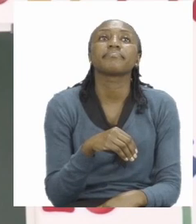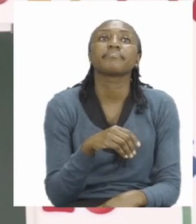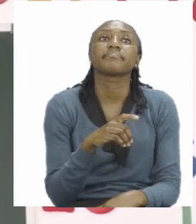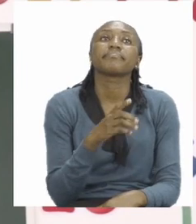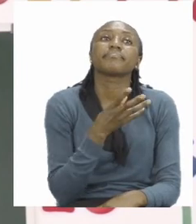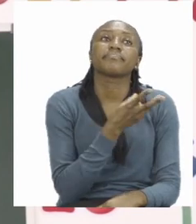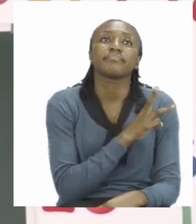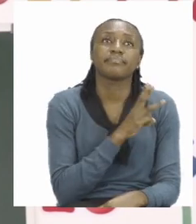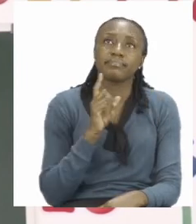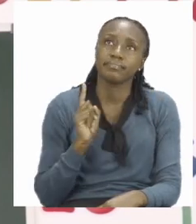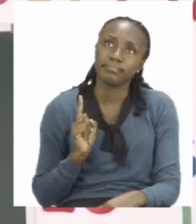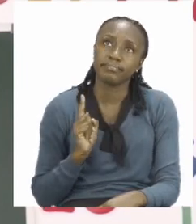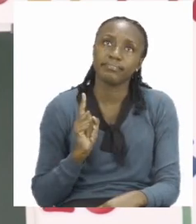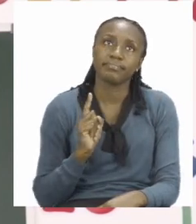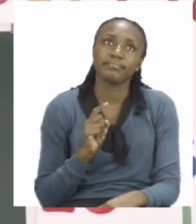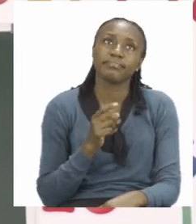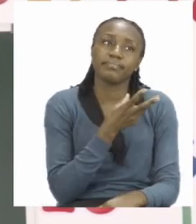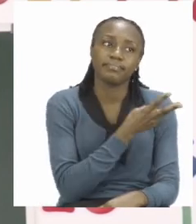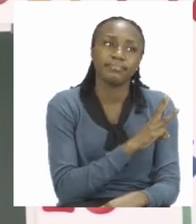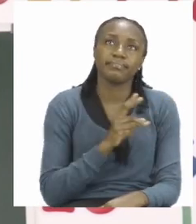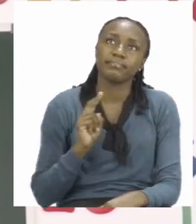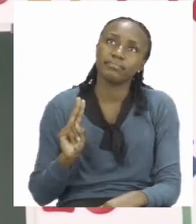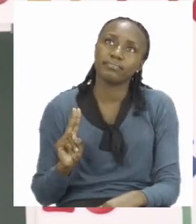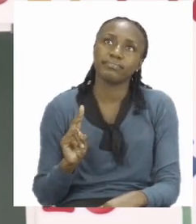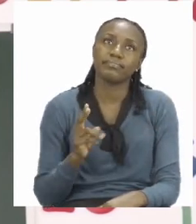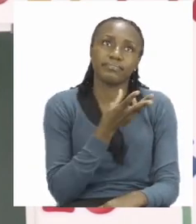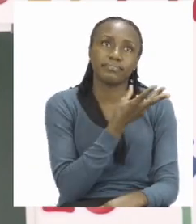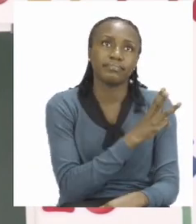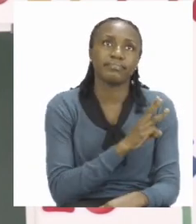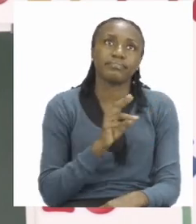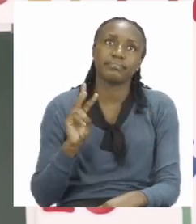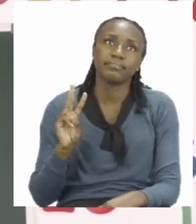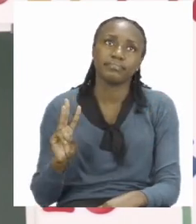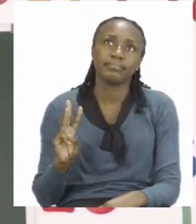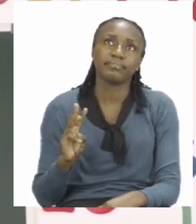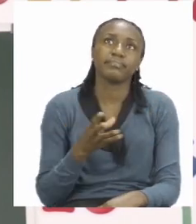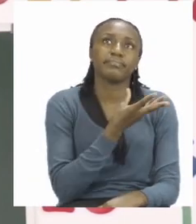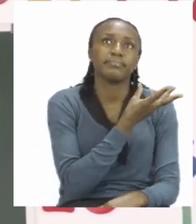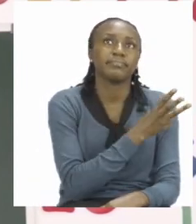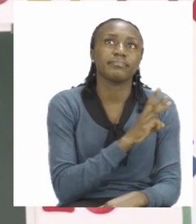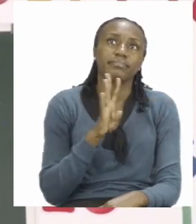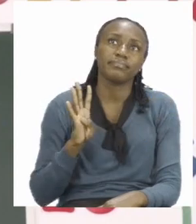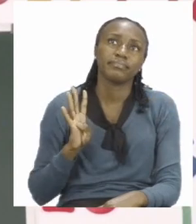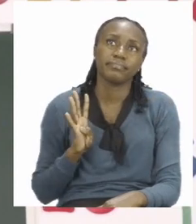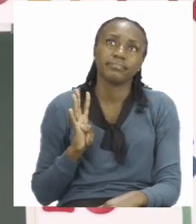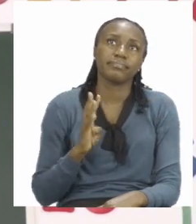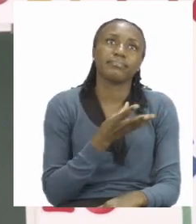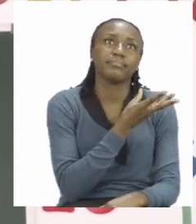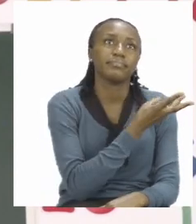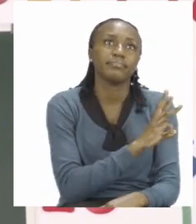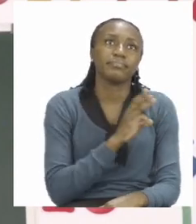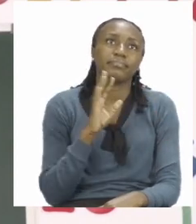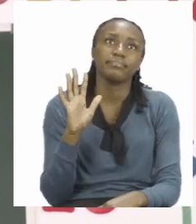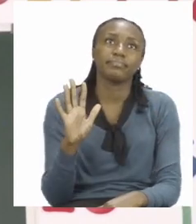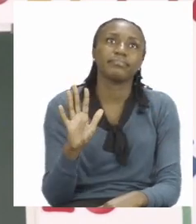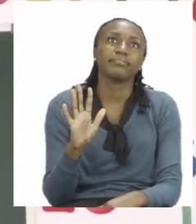say 61, 62, 63, 64,